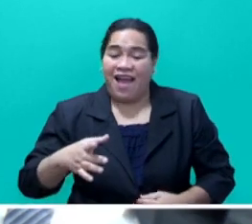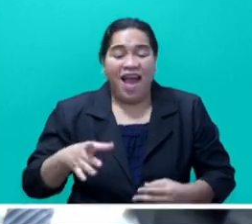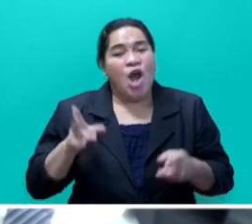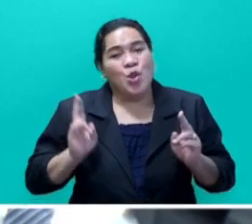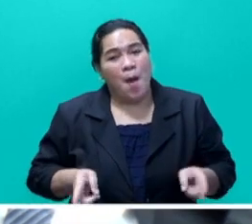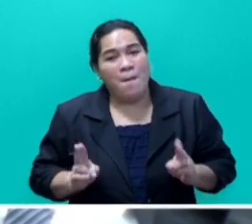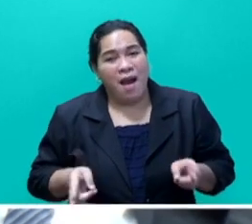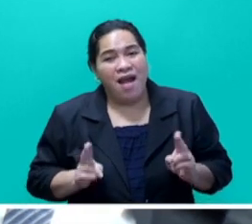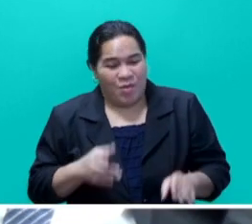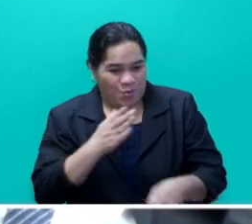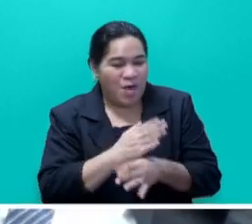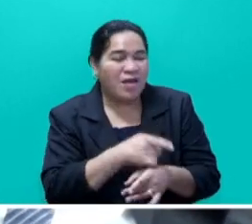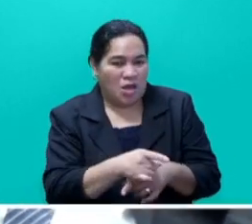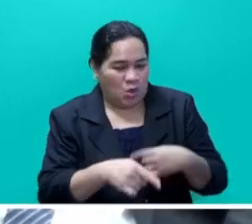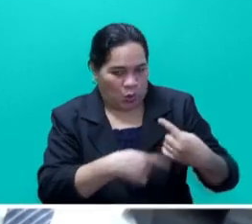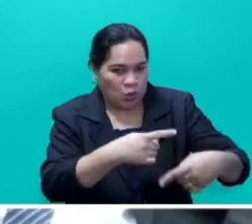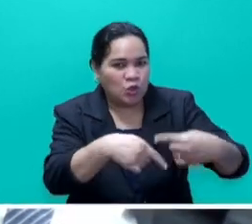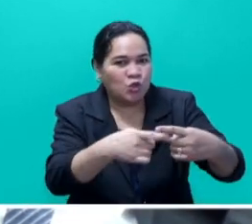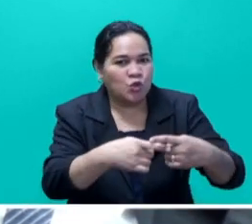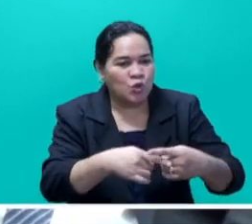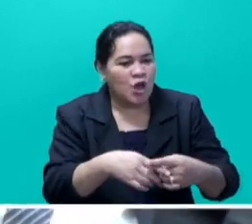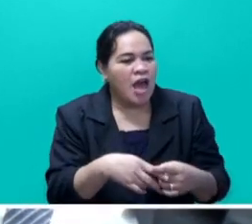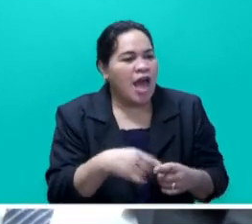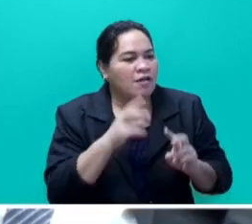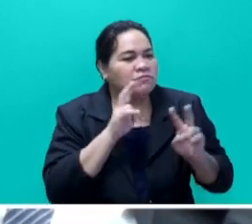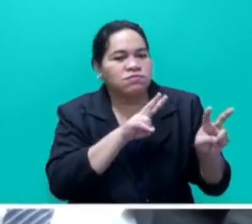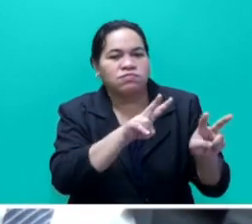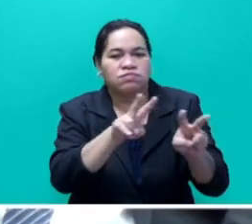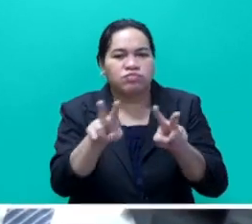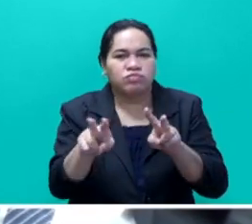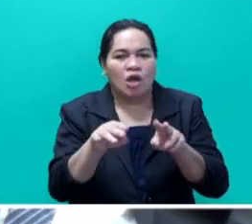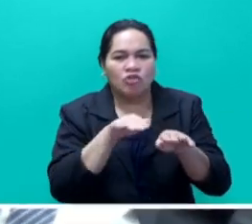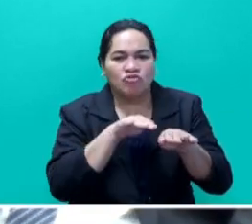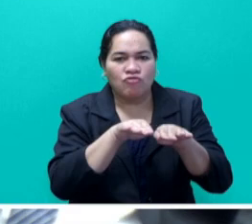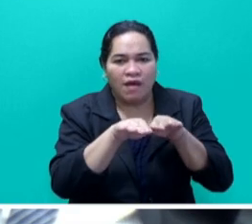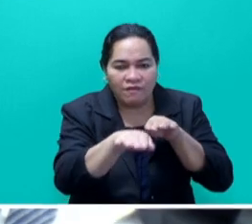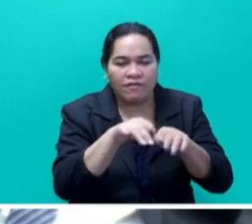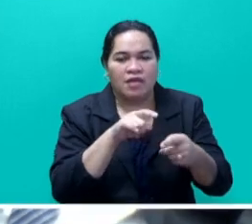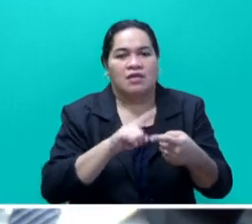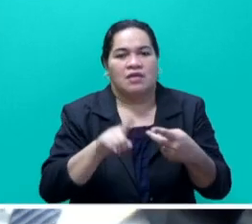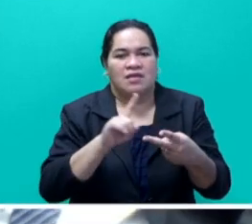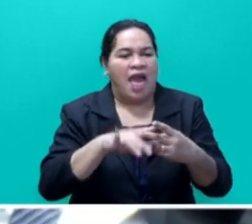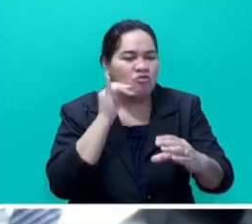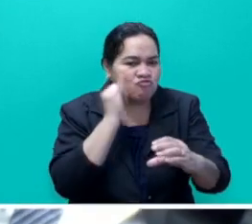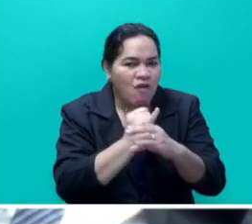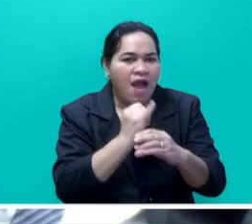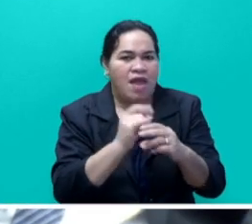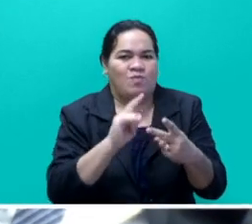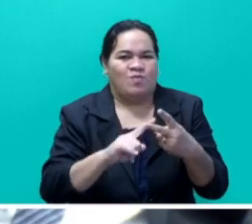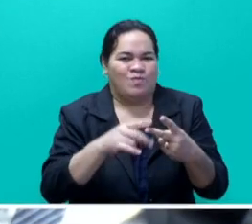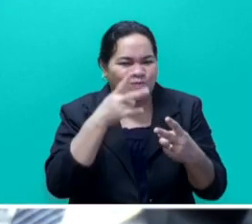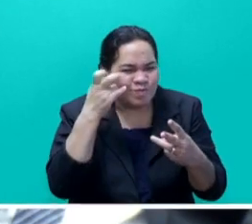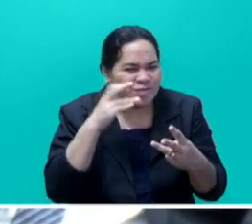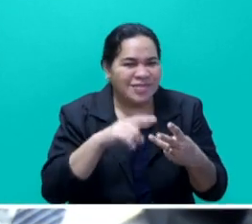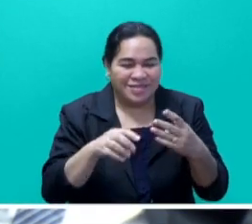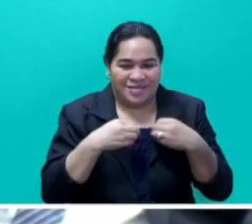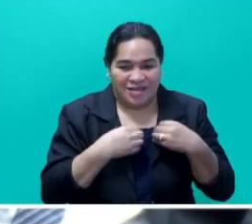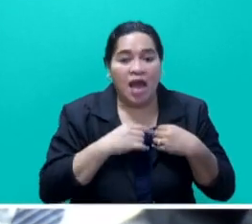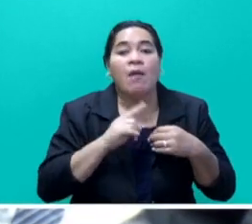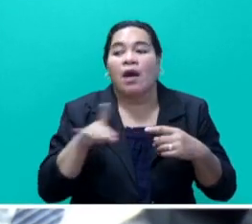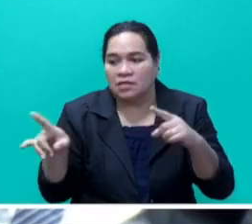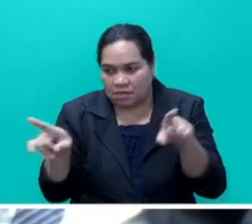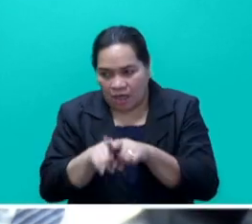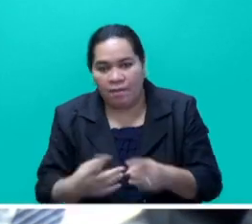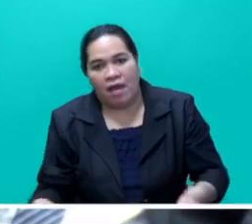drug unit and the traffic unit, and all that continues, Mr. Speaker, sir. But in terms of COVID